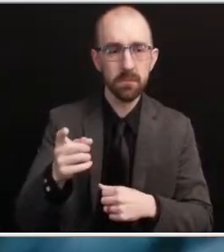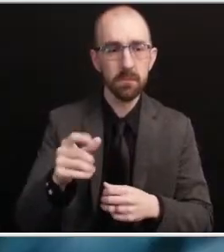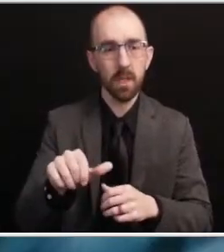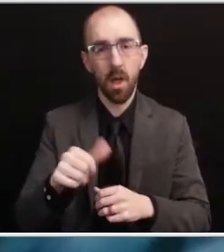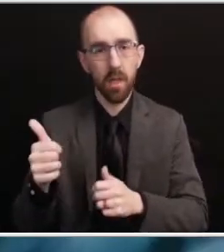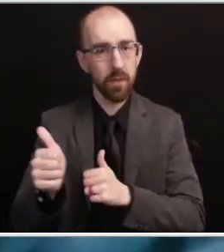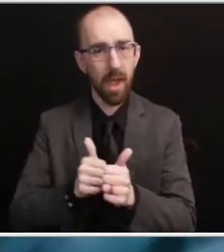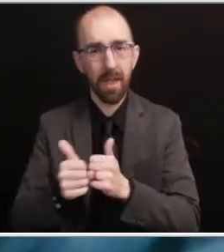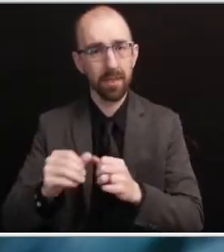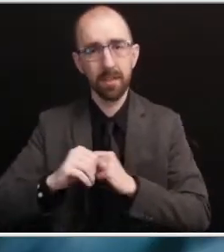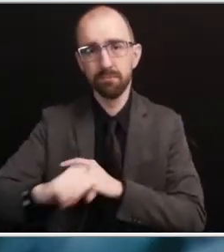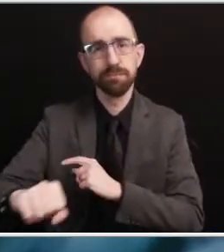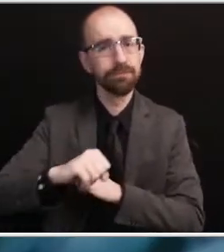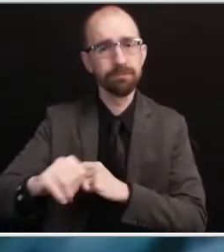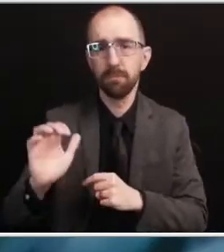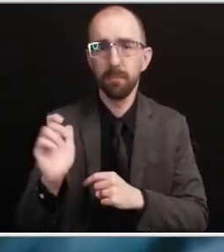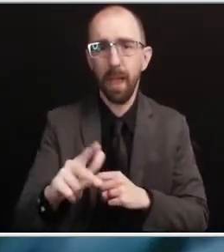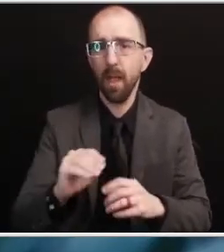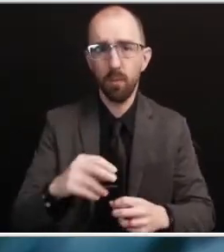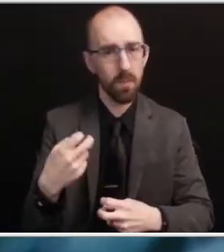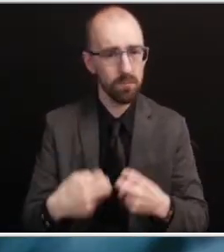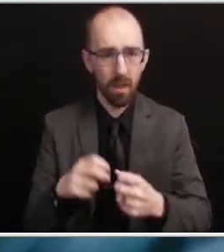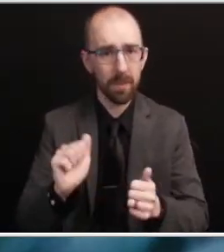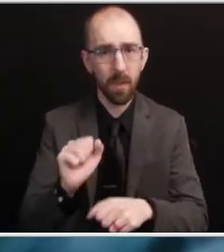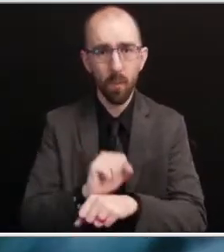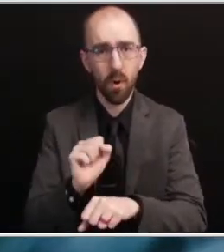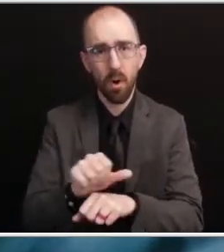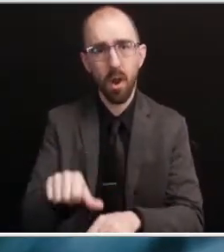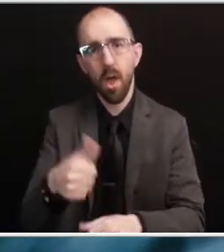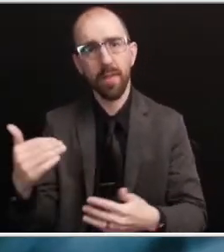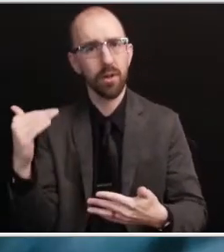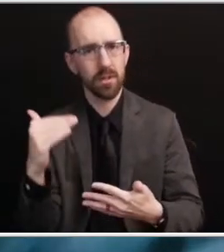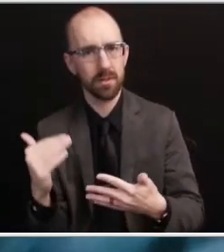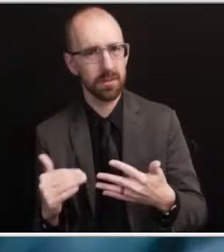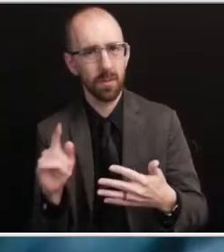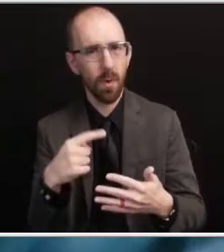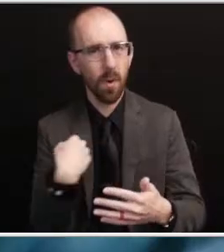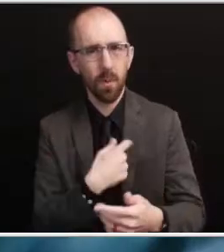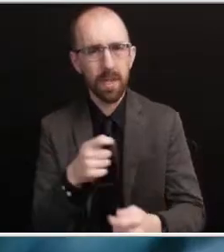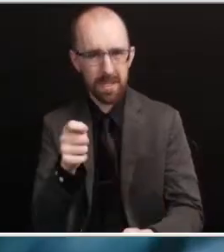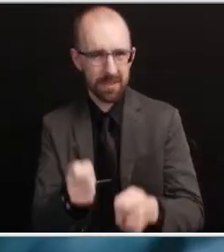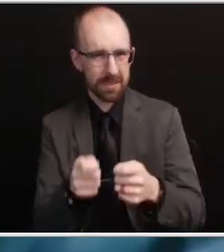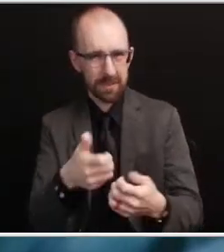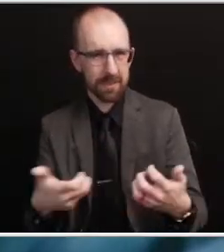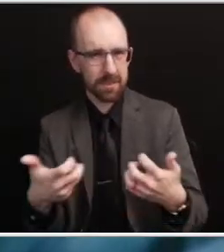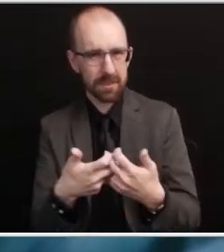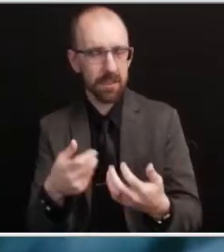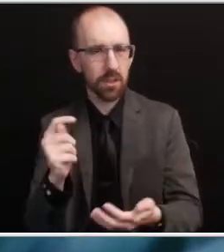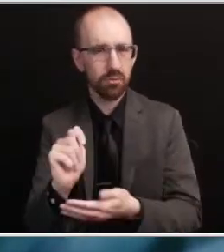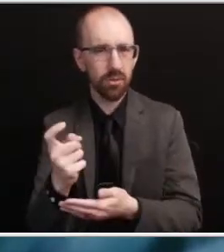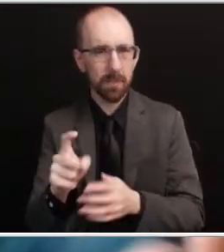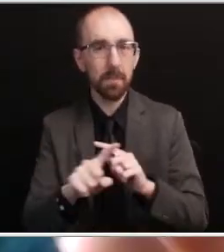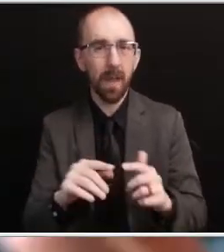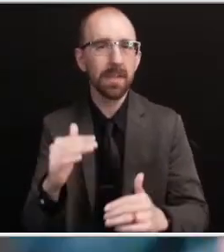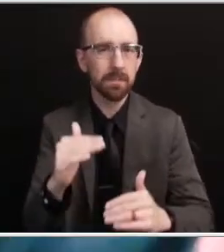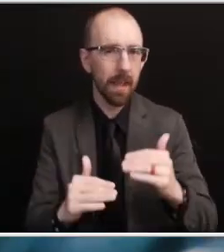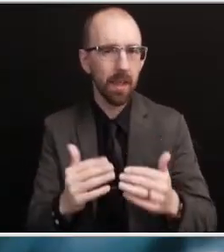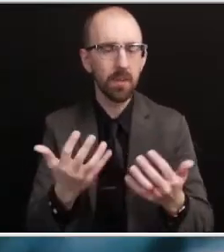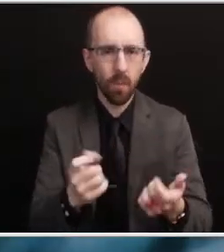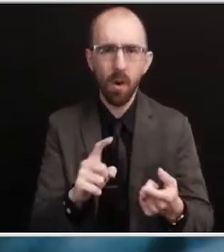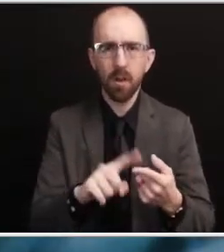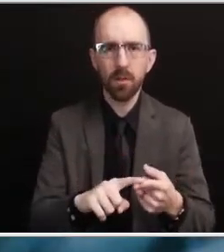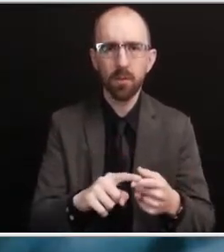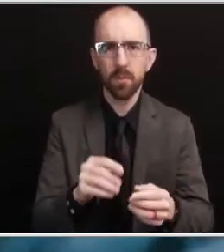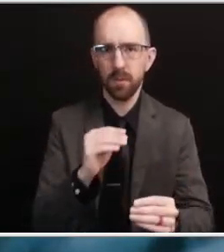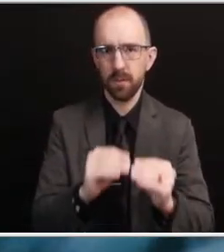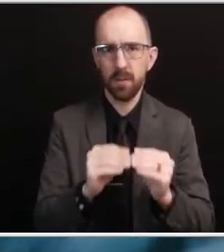no problem, and then we can work on other things. So that's where we kind of tailor the treatment, but it is a balance of wanting to restore